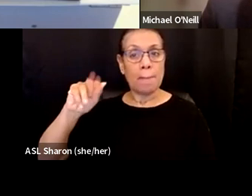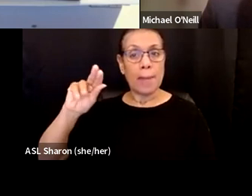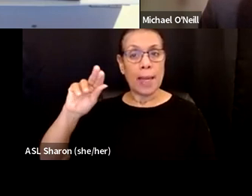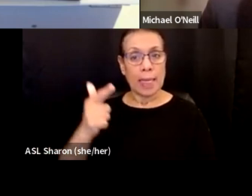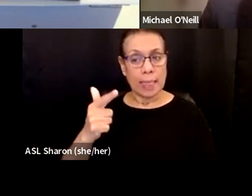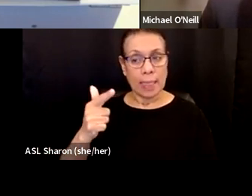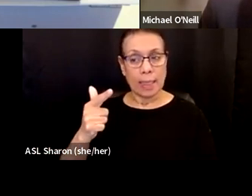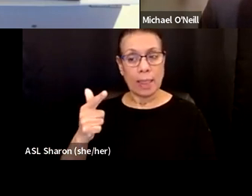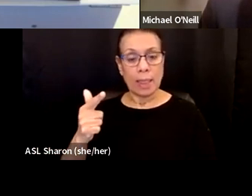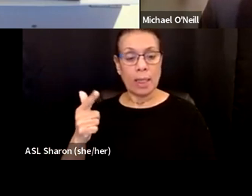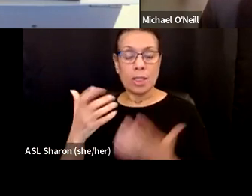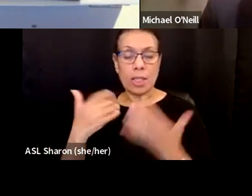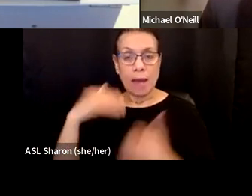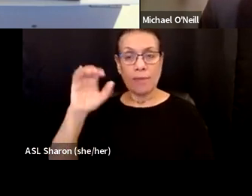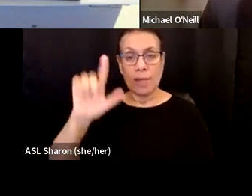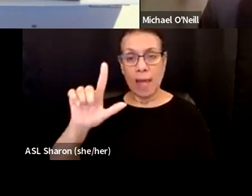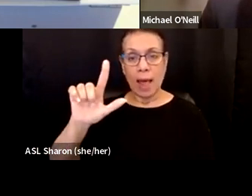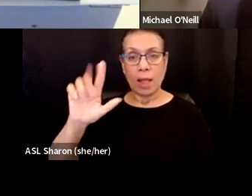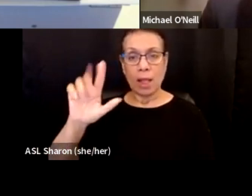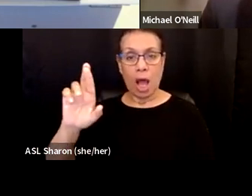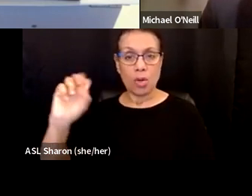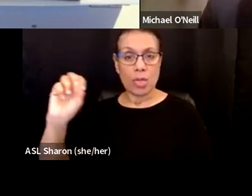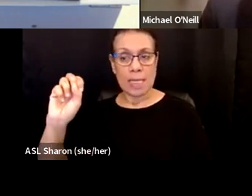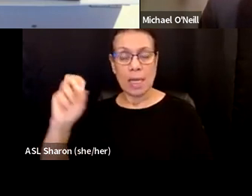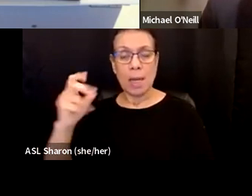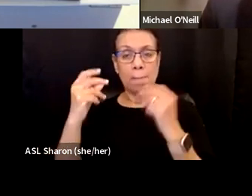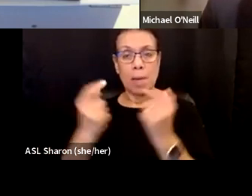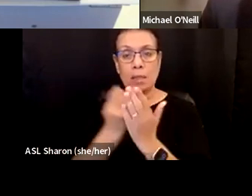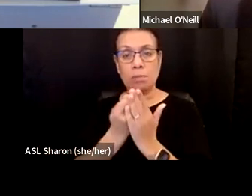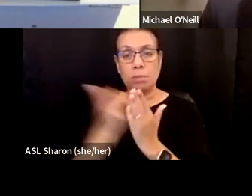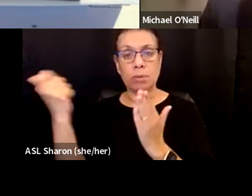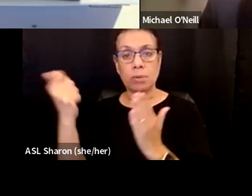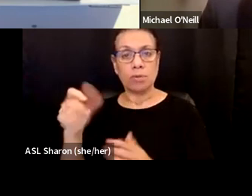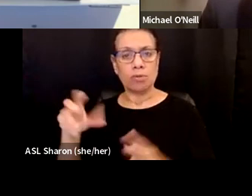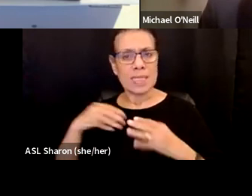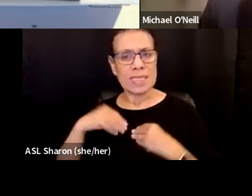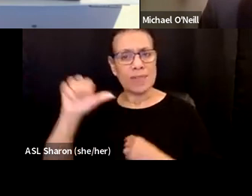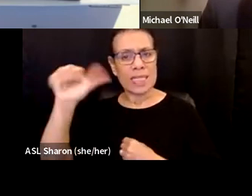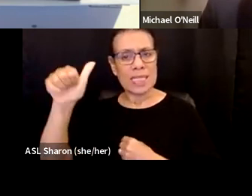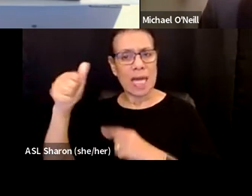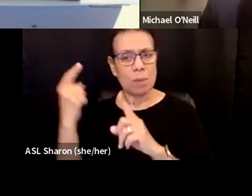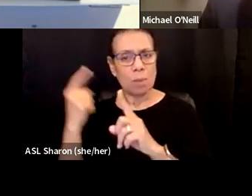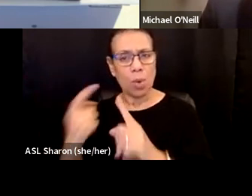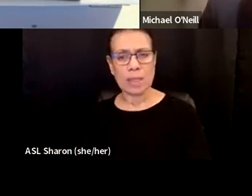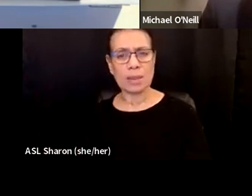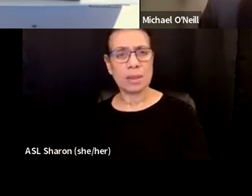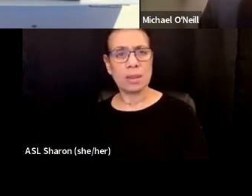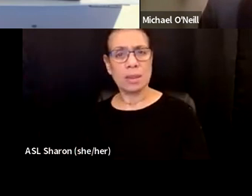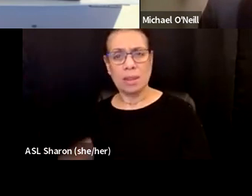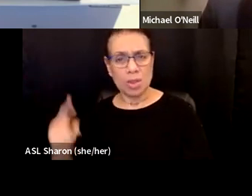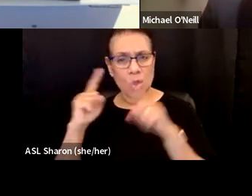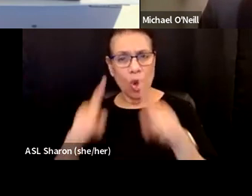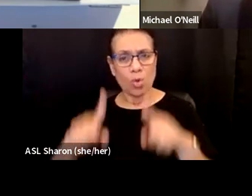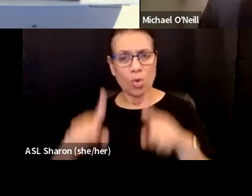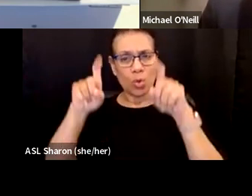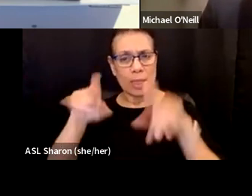in lre they are automatically disqualified from receiving additional 10 points to attend exam